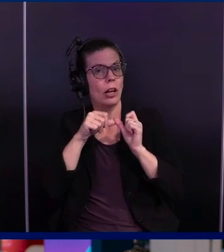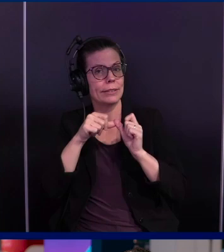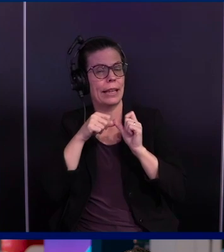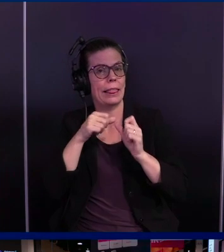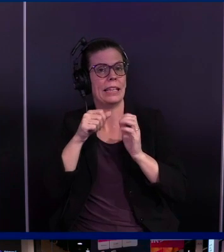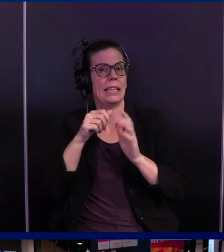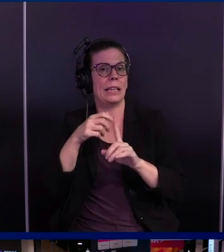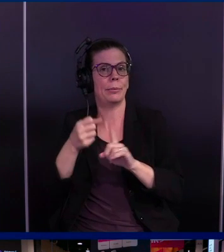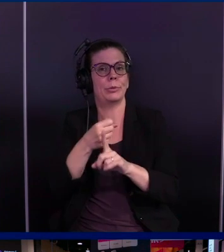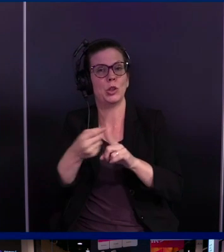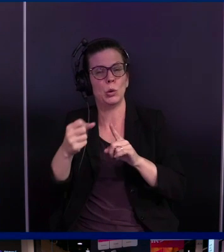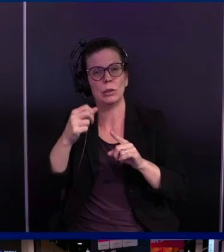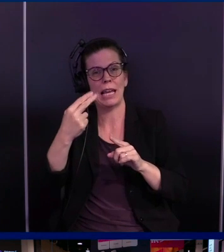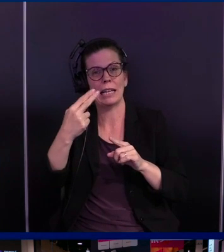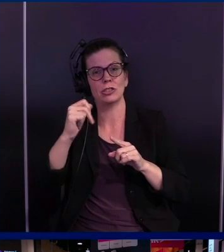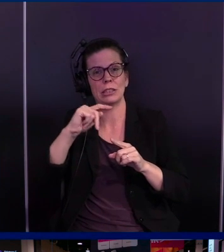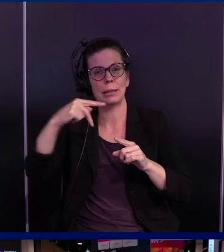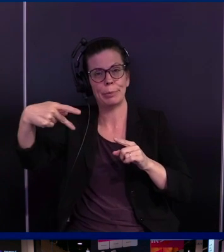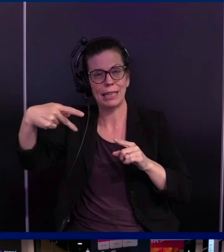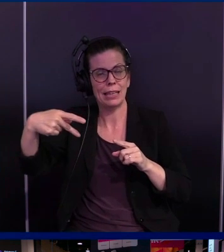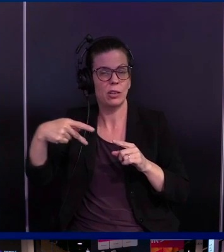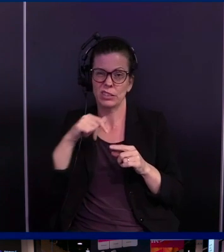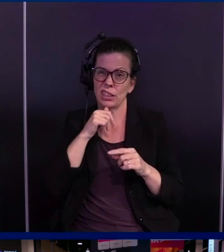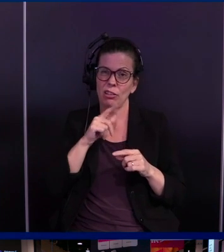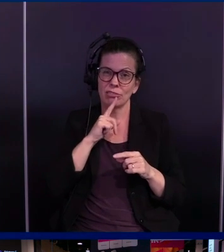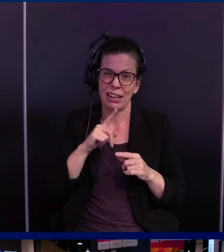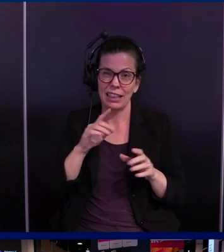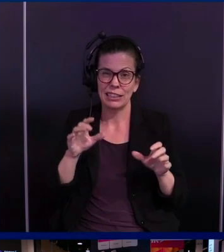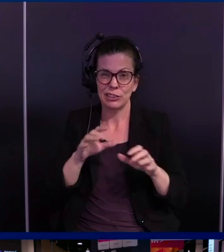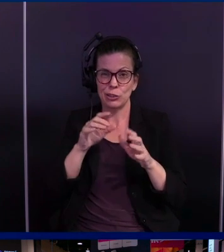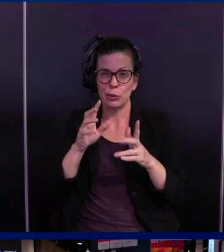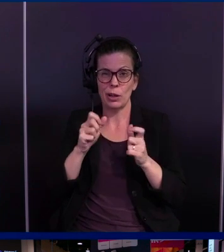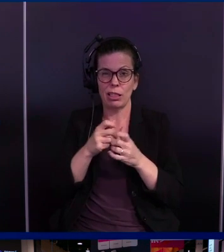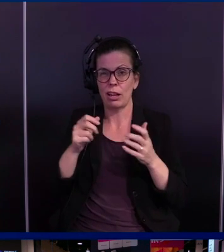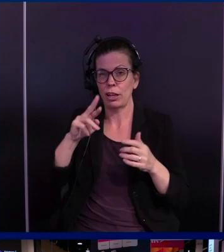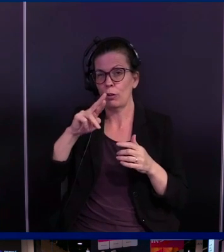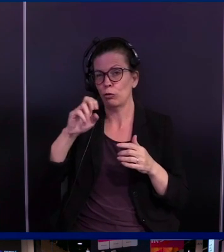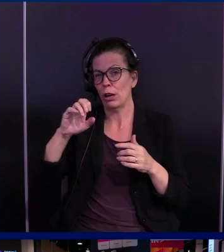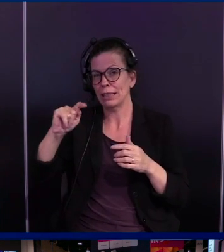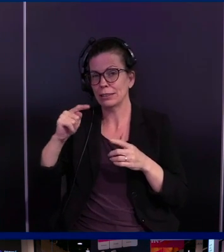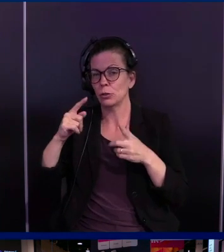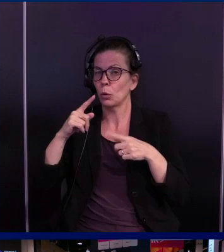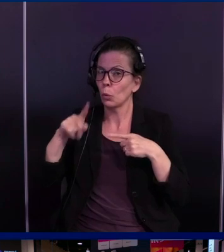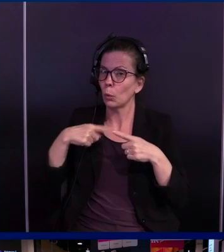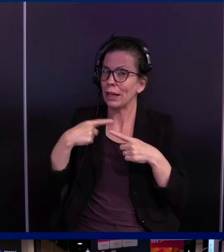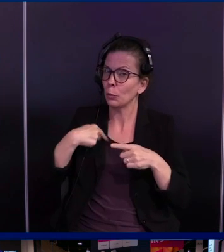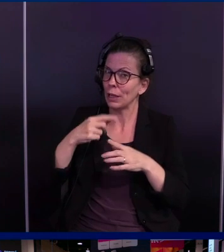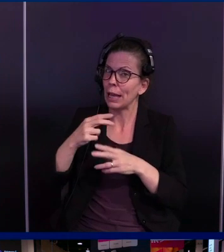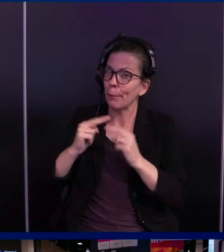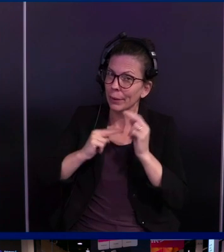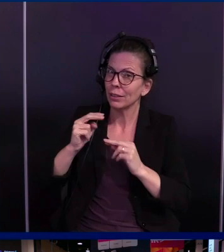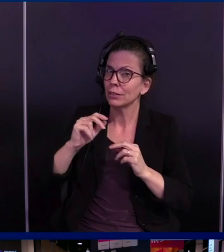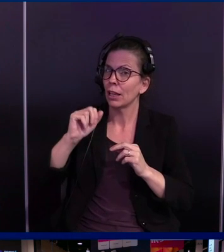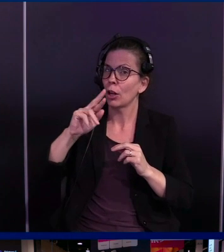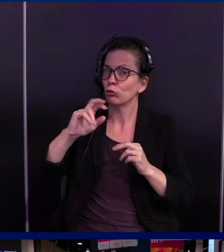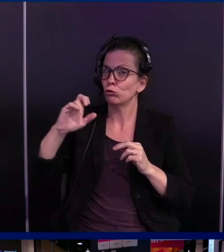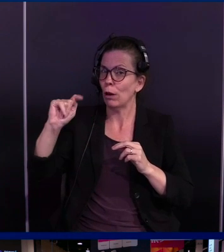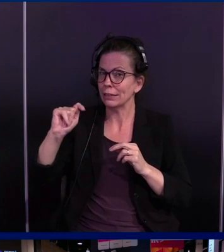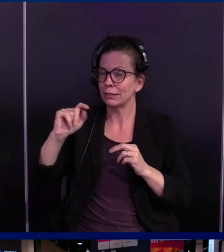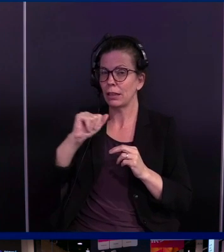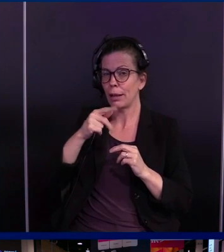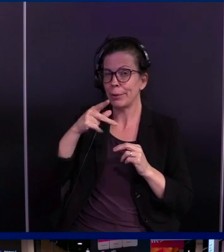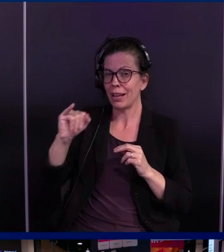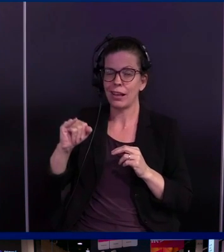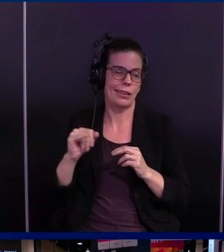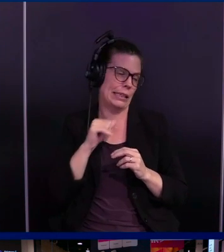abuse HTTP and we don't really do REST a lot of the time when we're building REST APIs? I didn't learn that. No? No, not during